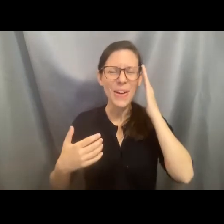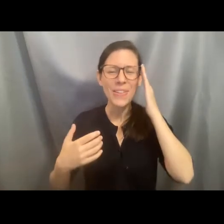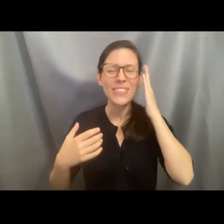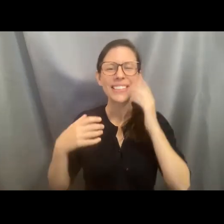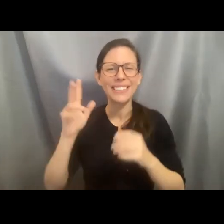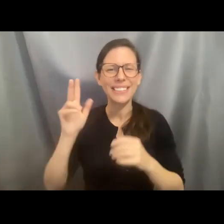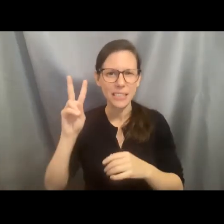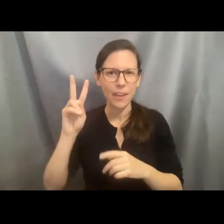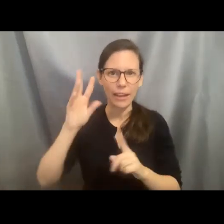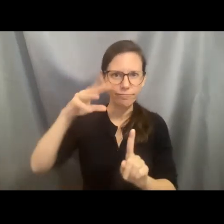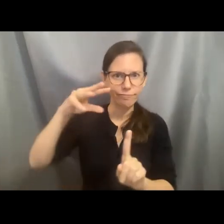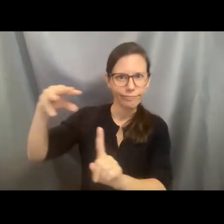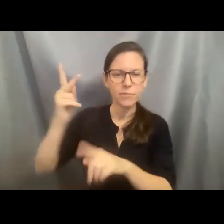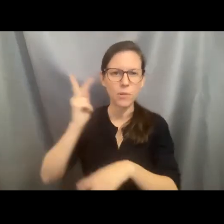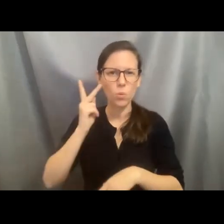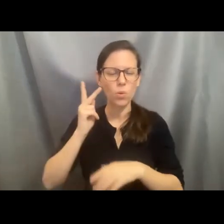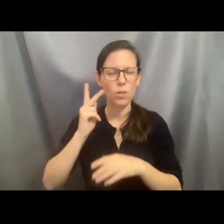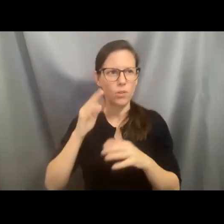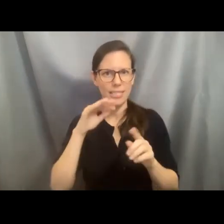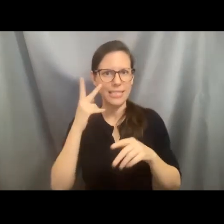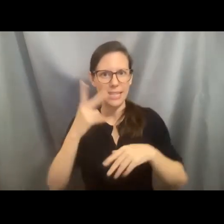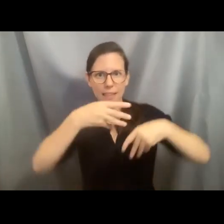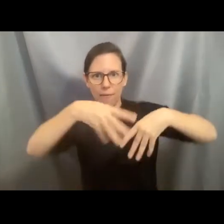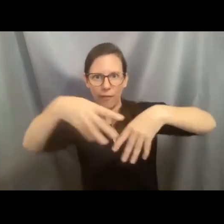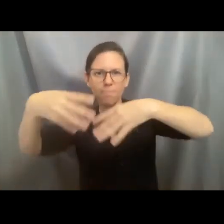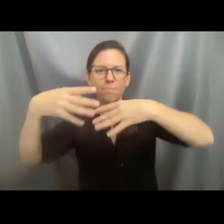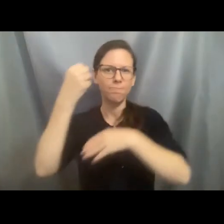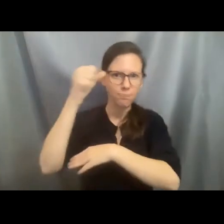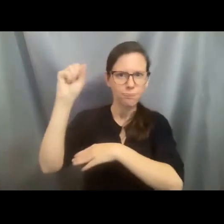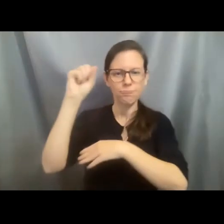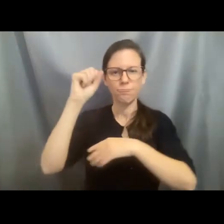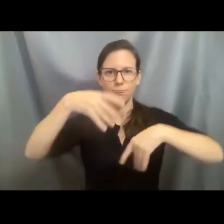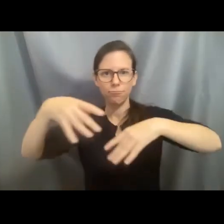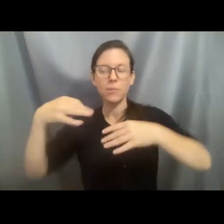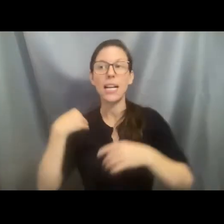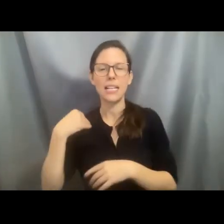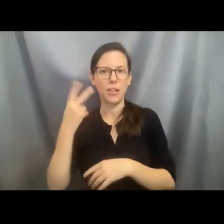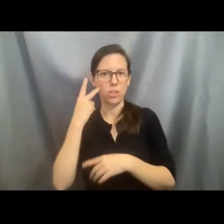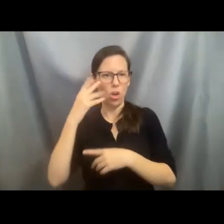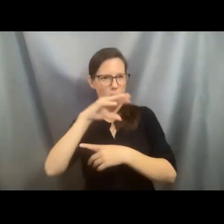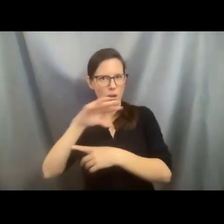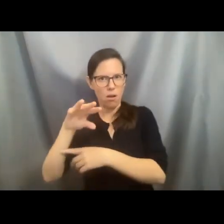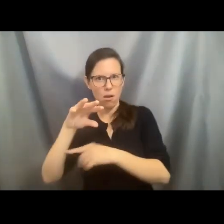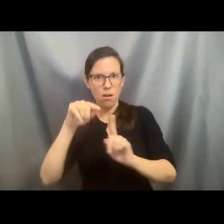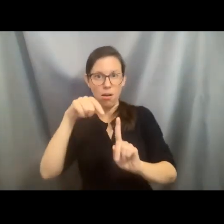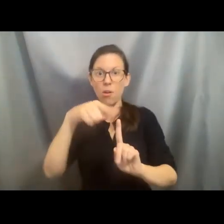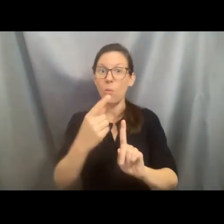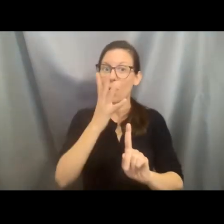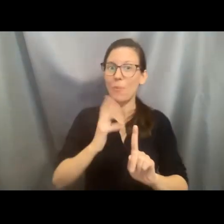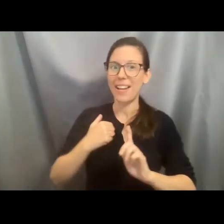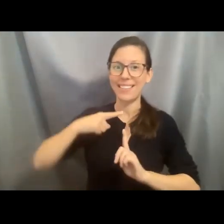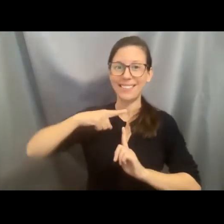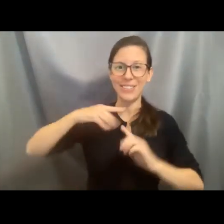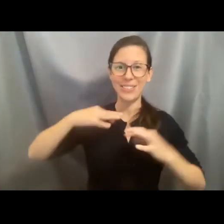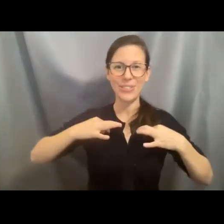the demonstrations, try to capture people's feelings and anguish over